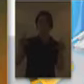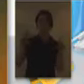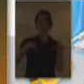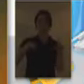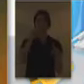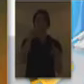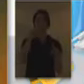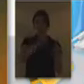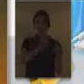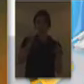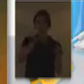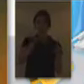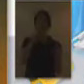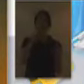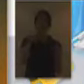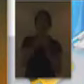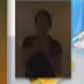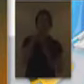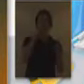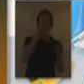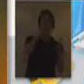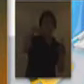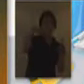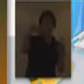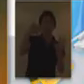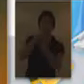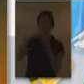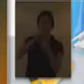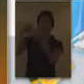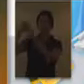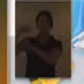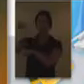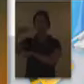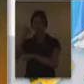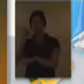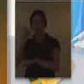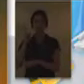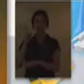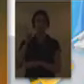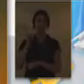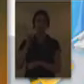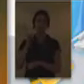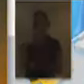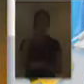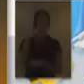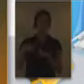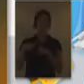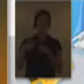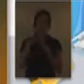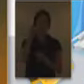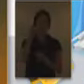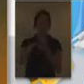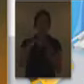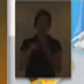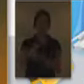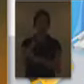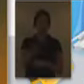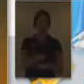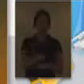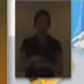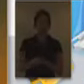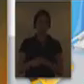that we could tell that in the home itself, when it says that the light's on, then the light is indeed on, and other more technical issues.